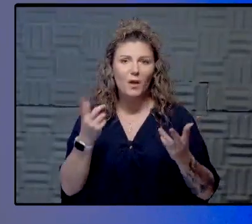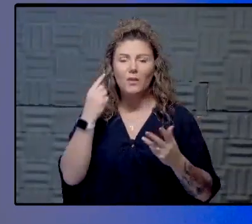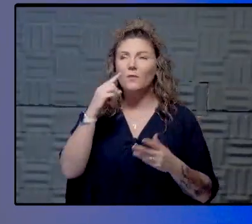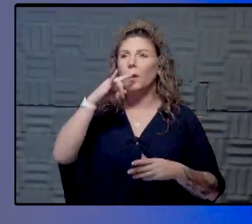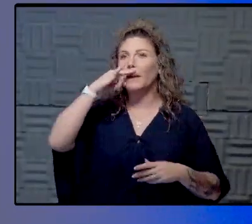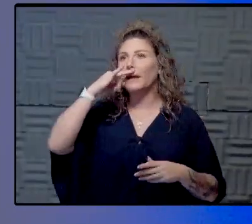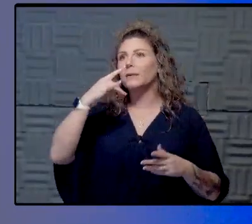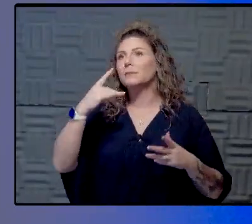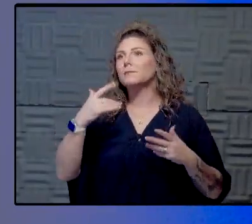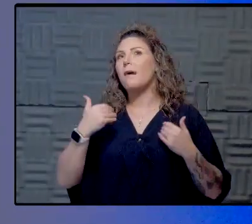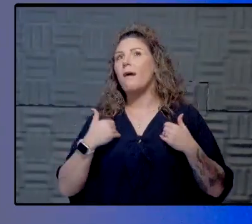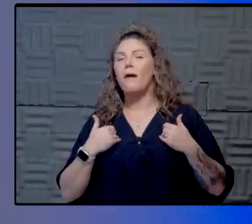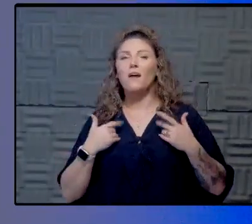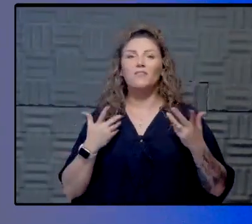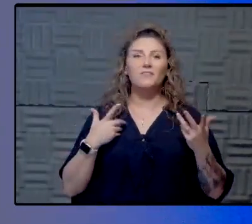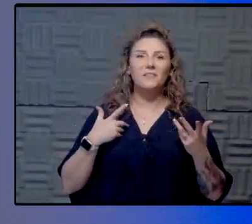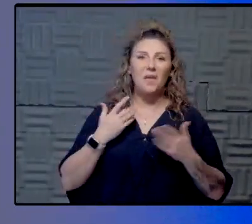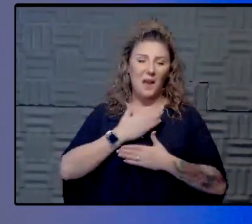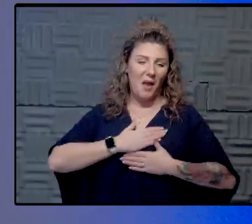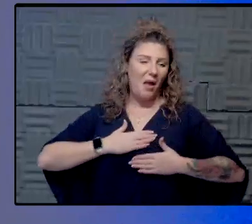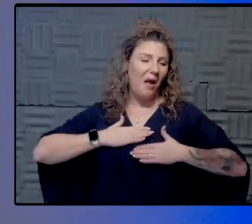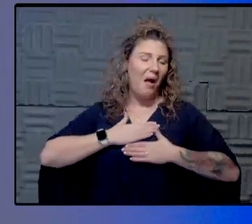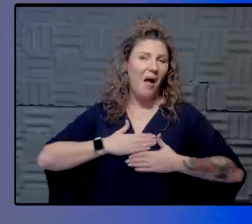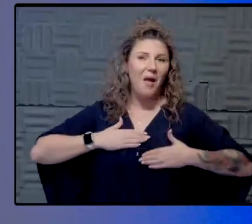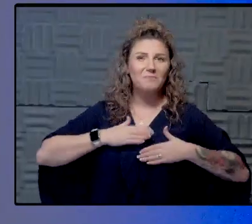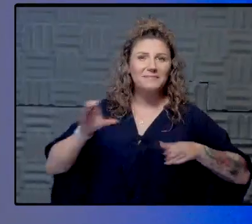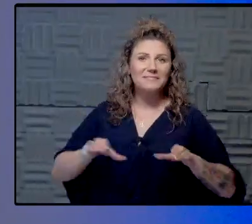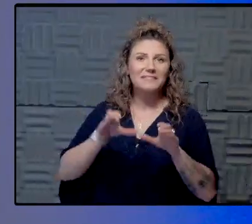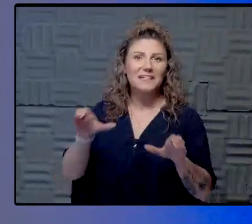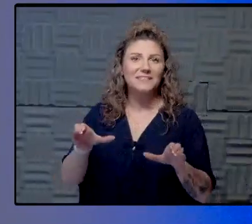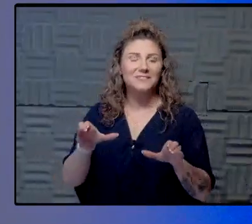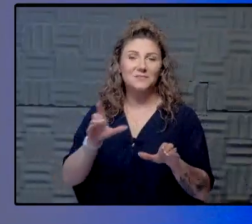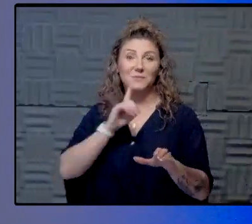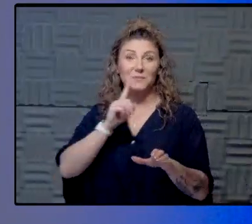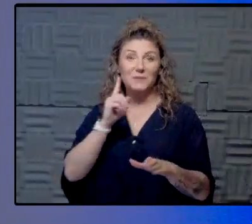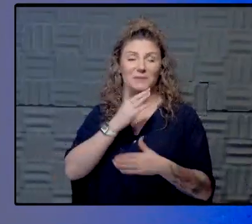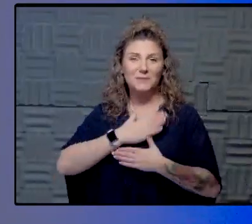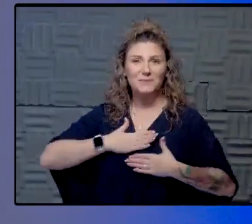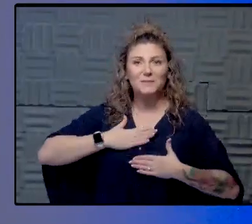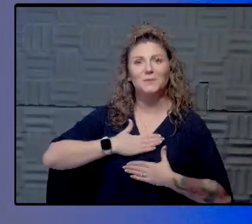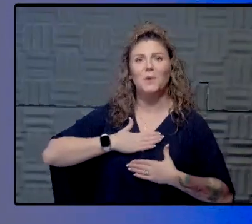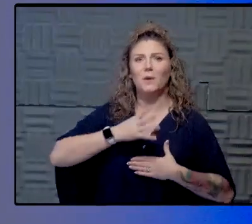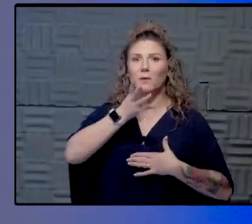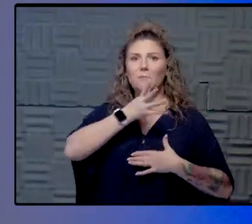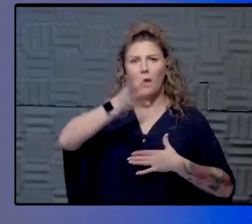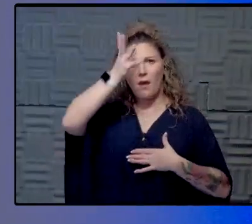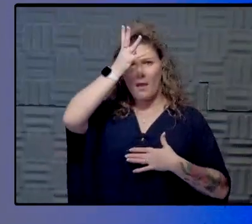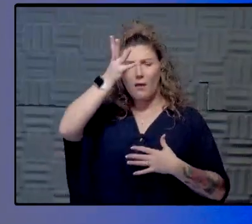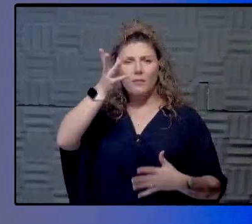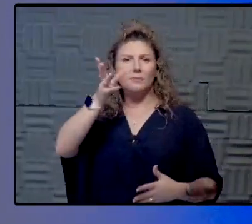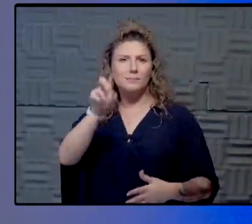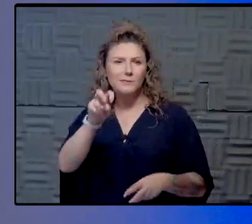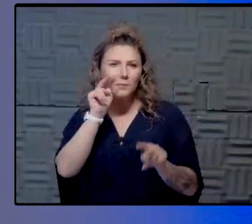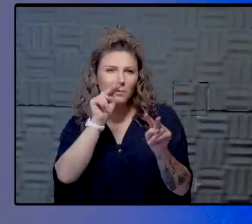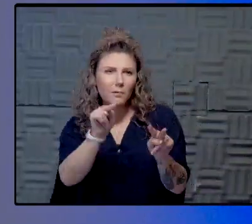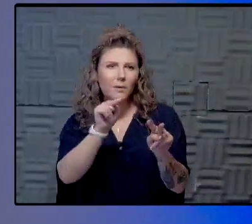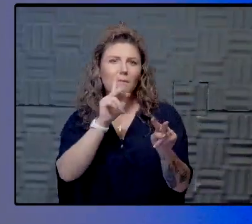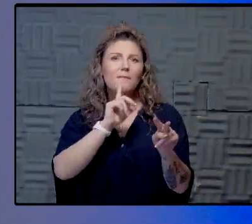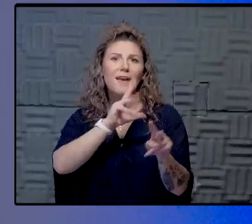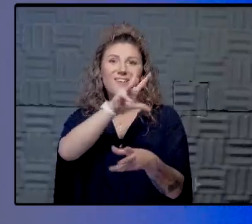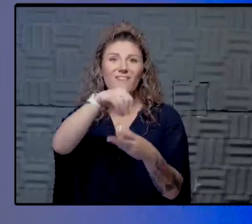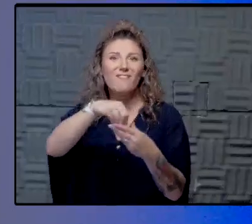who have hobbies, activities, things that they enjoy. Parents need to be making sure that they're engaging in